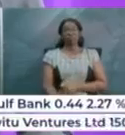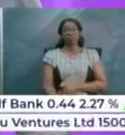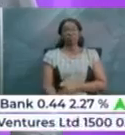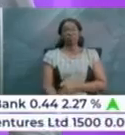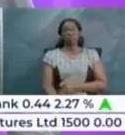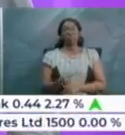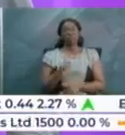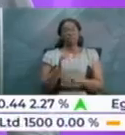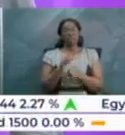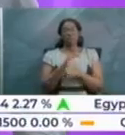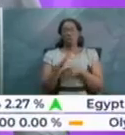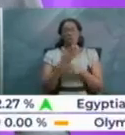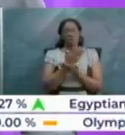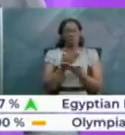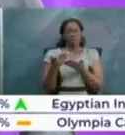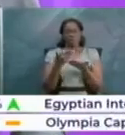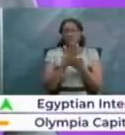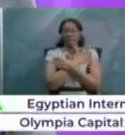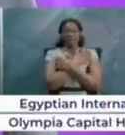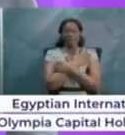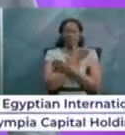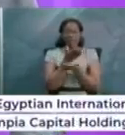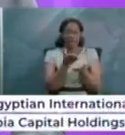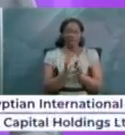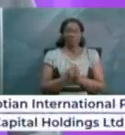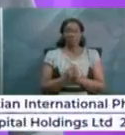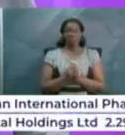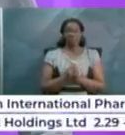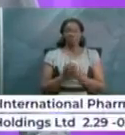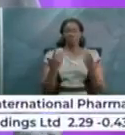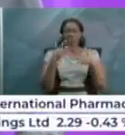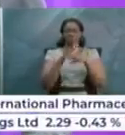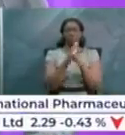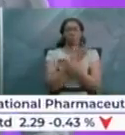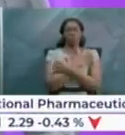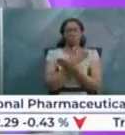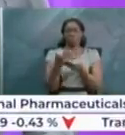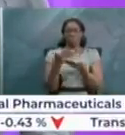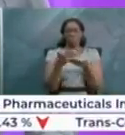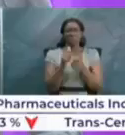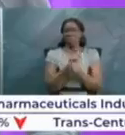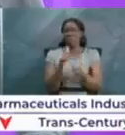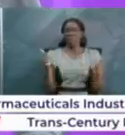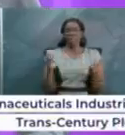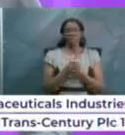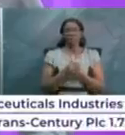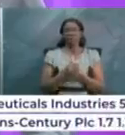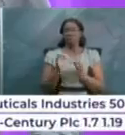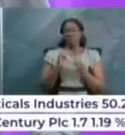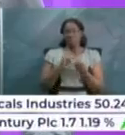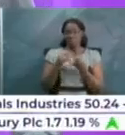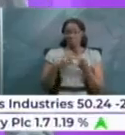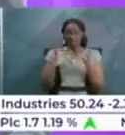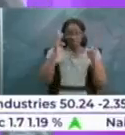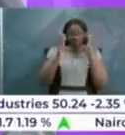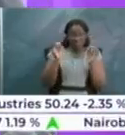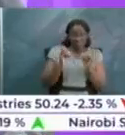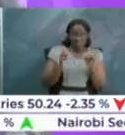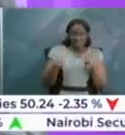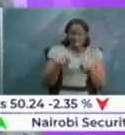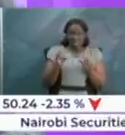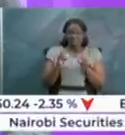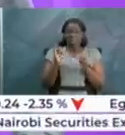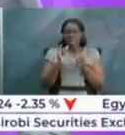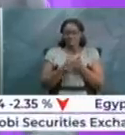they're all baby friendly. Okay, that's what we want to hear. That's the first thing. I mean, Great. if my wife didn't panic, that is already